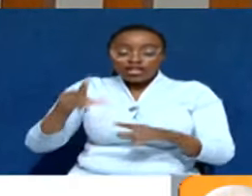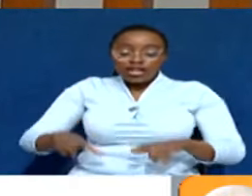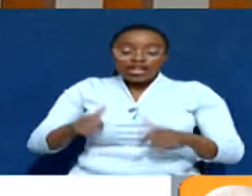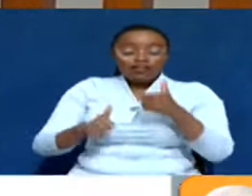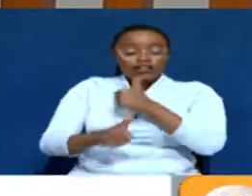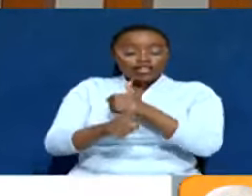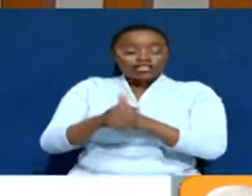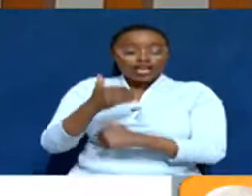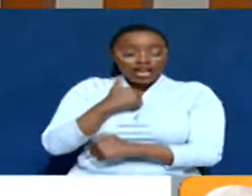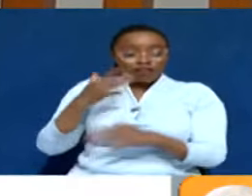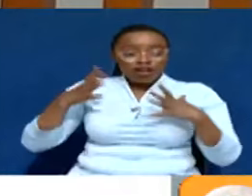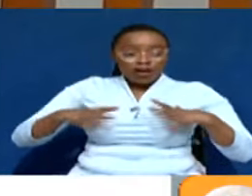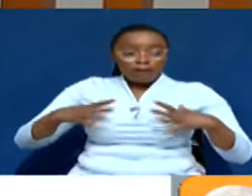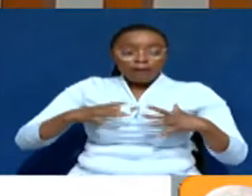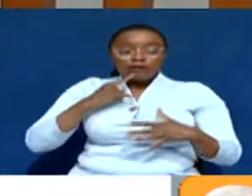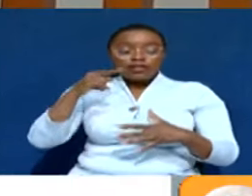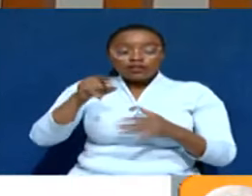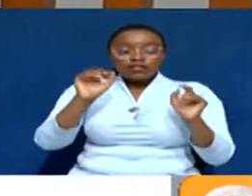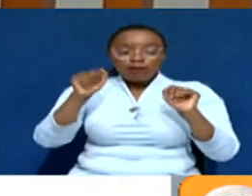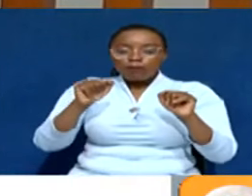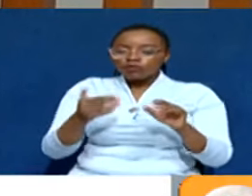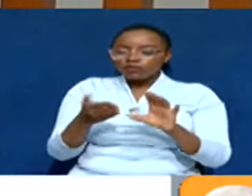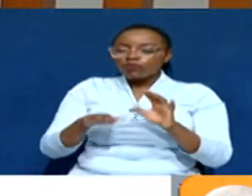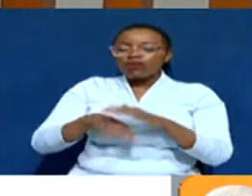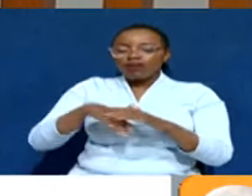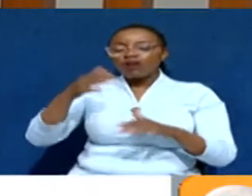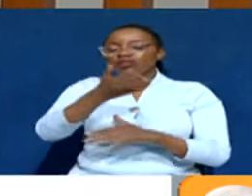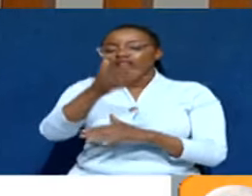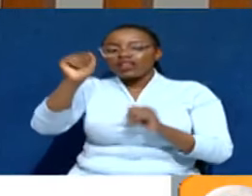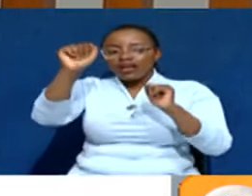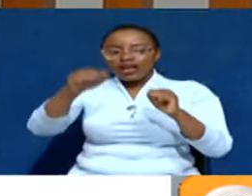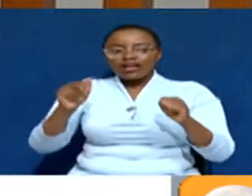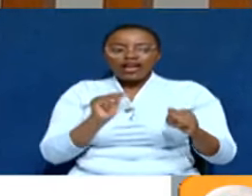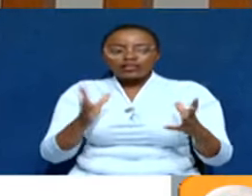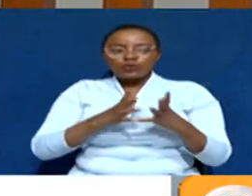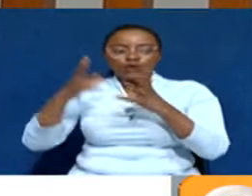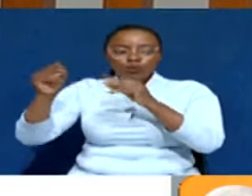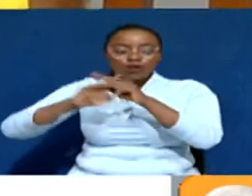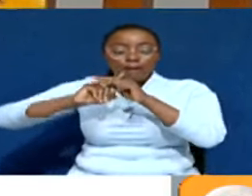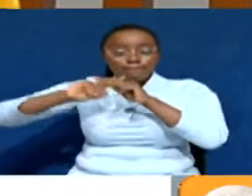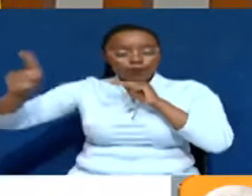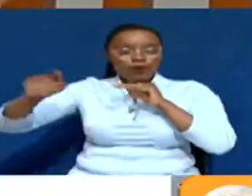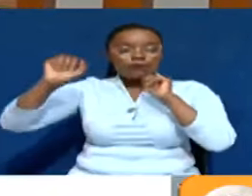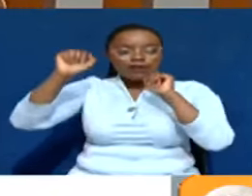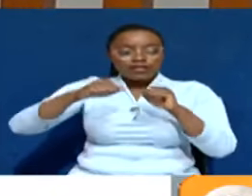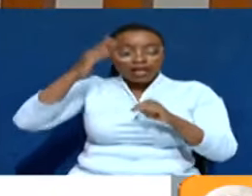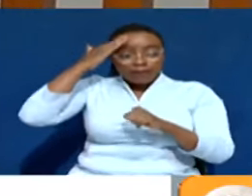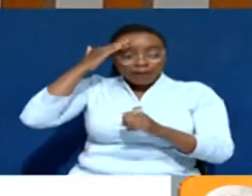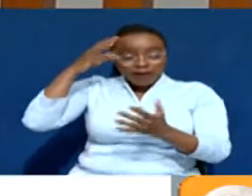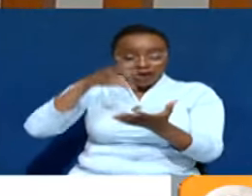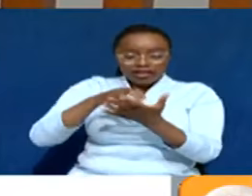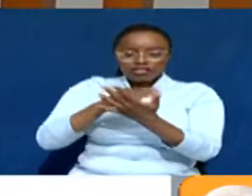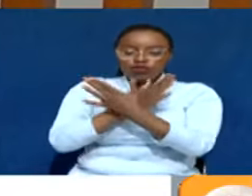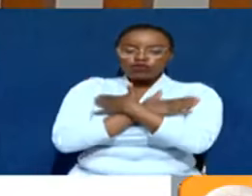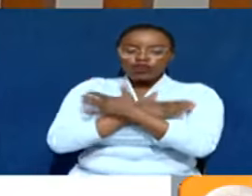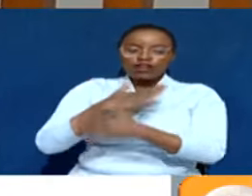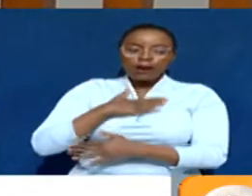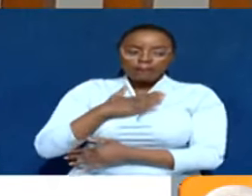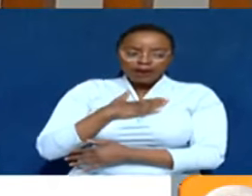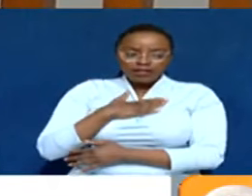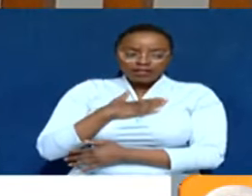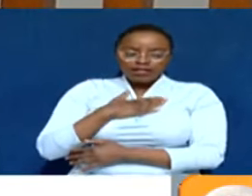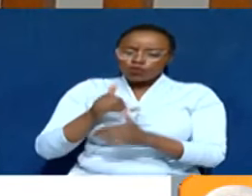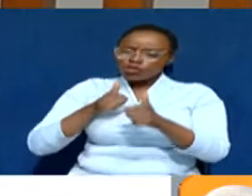is in danger. Kuna watu wamekuambia pale nje, you can come outside here. We go and we run and they run. I remember a case of our friend,